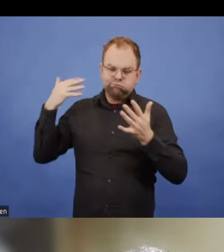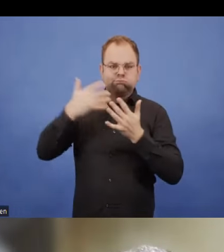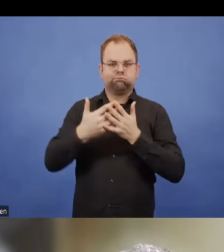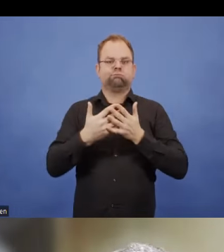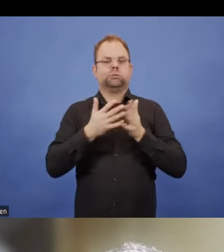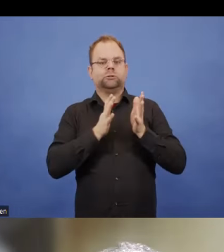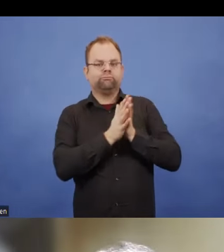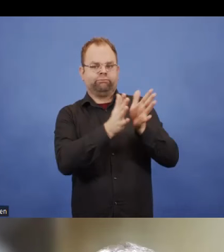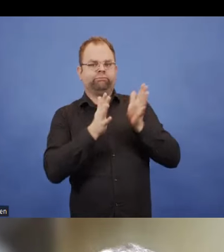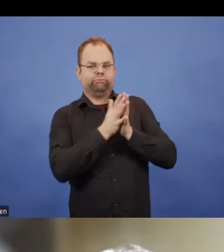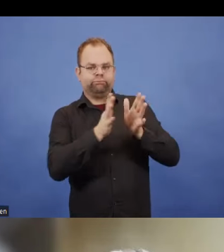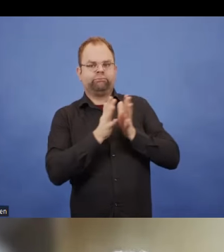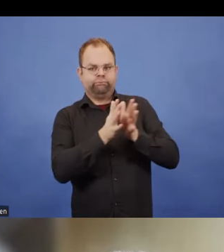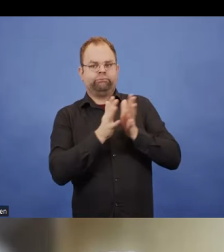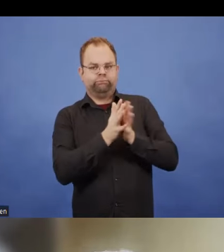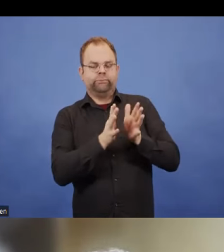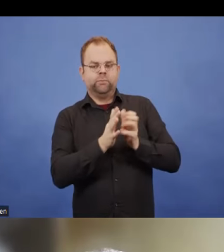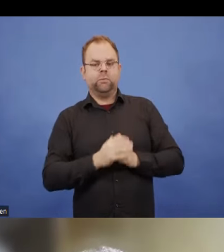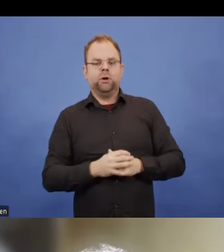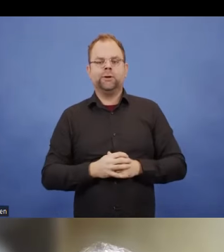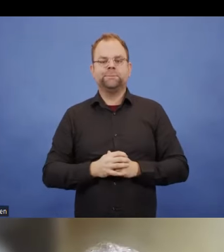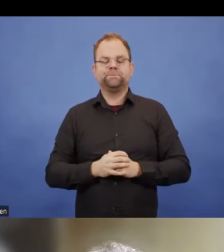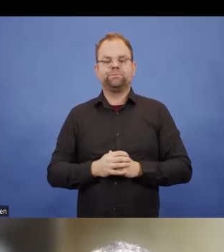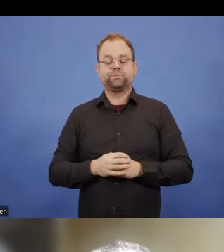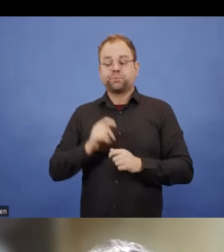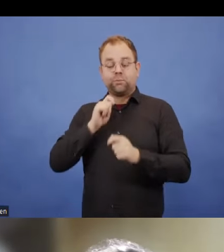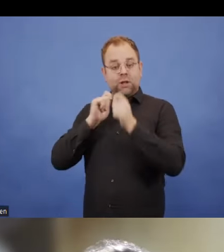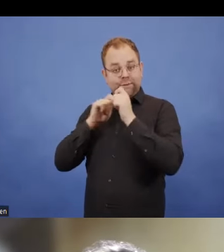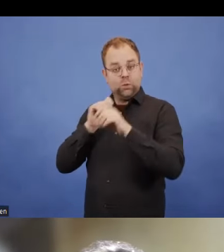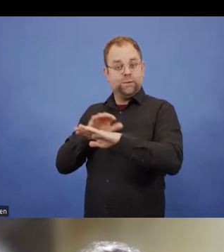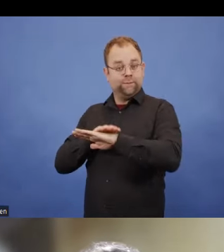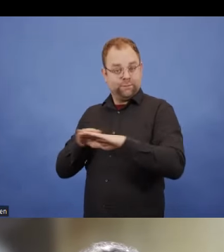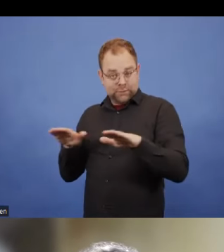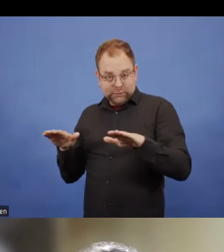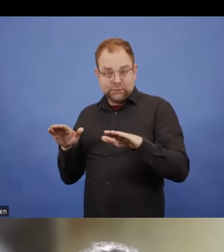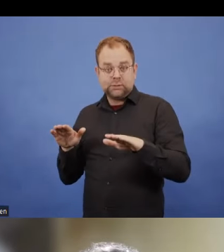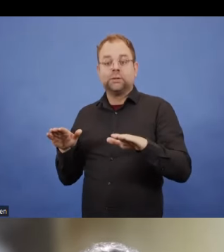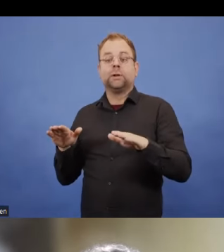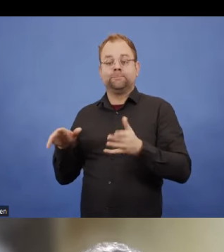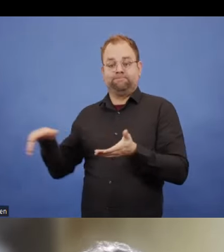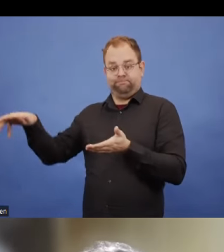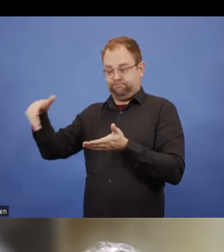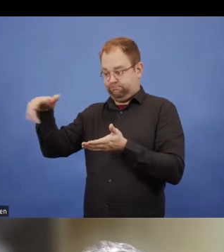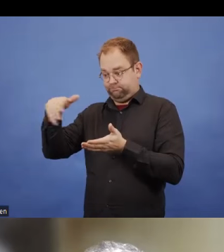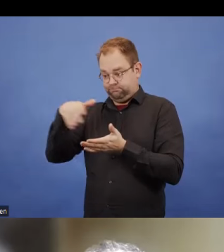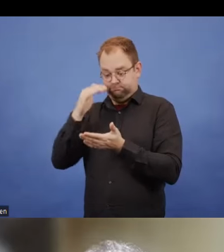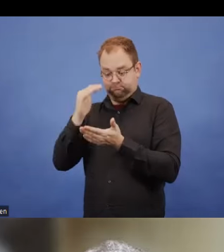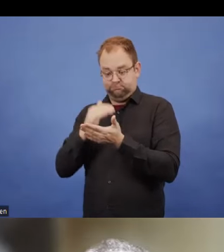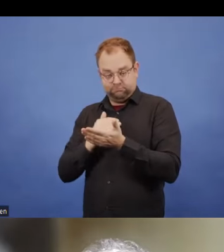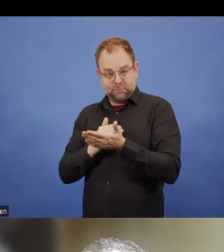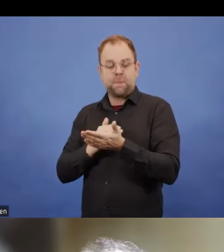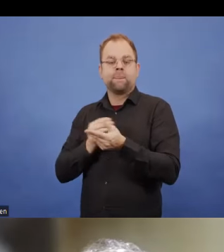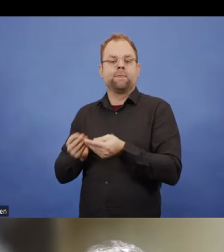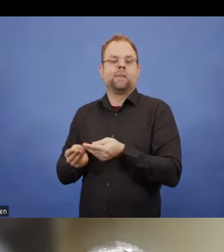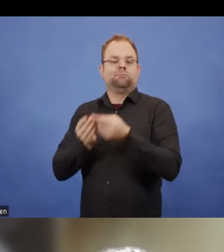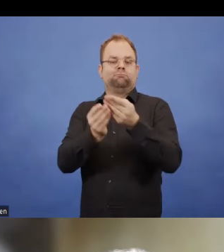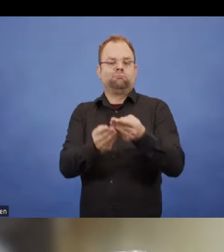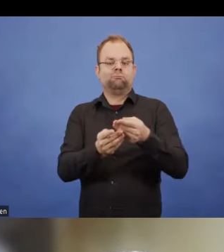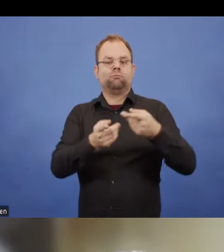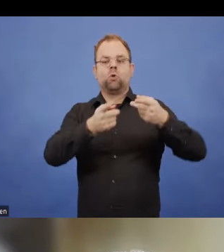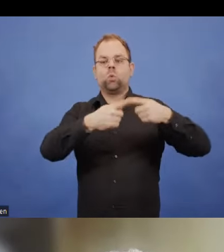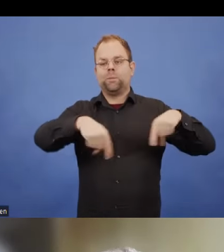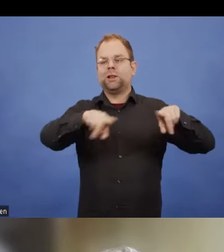eligibility officers or some people that are called reviewers that work with them, will assess the life story of the person